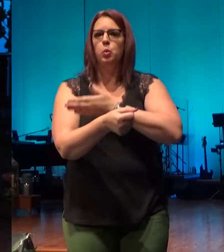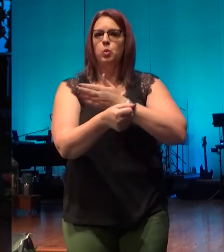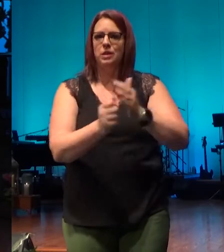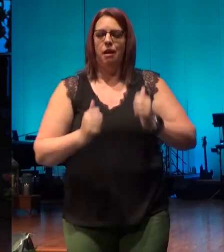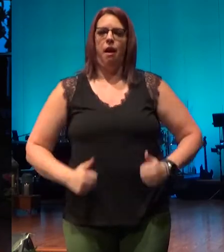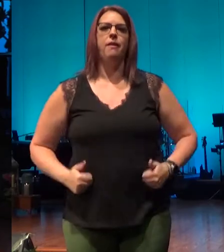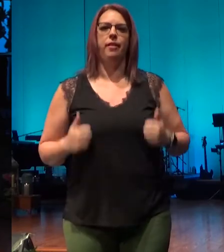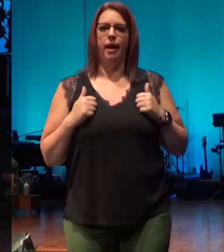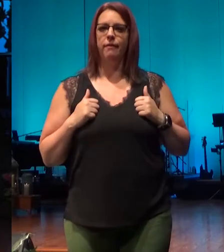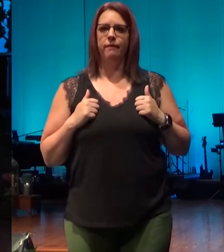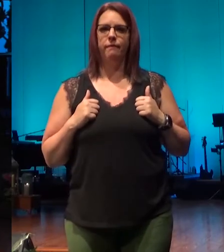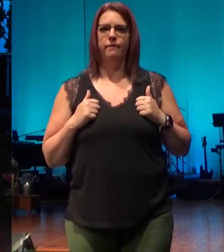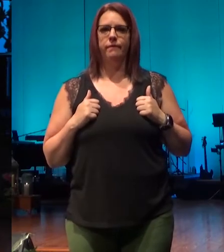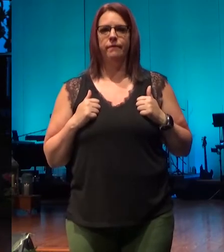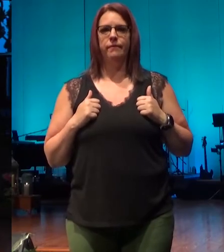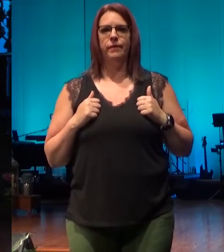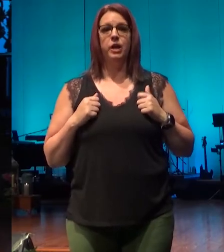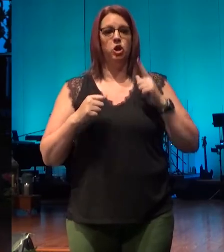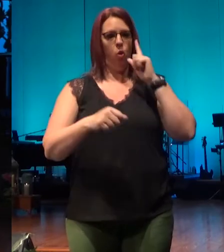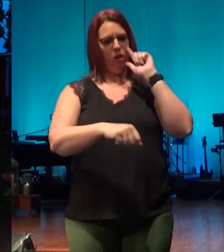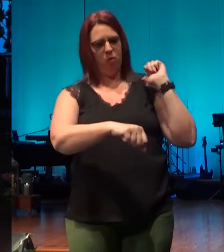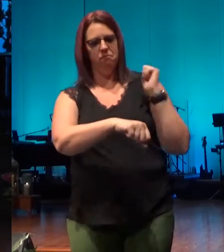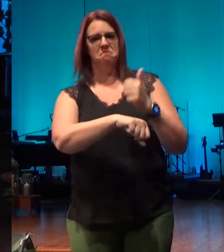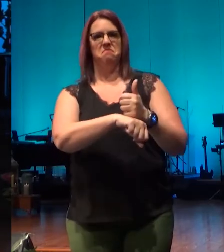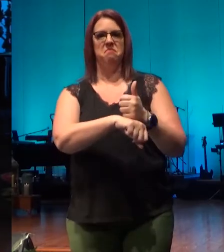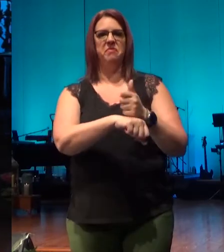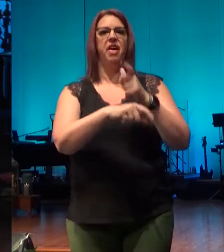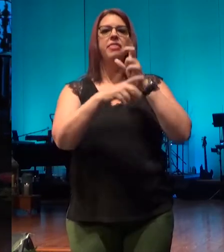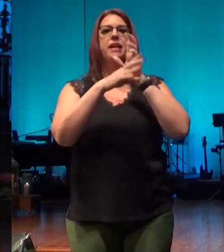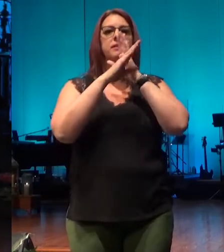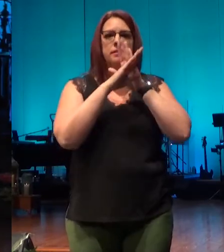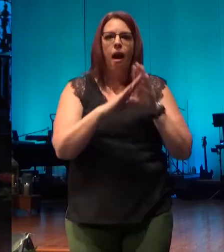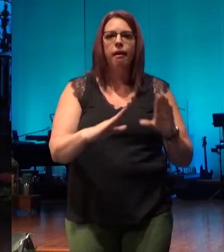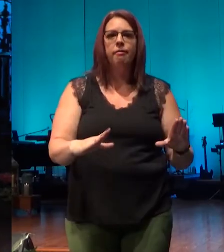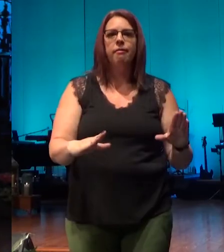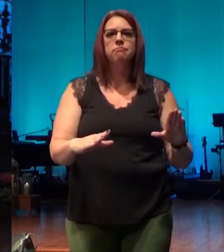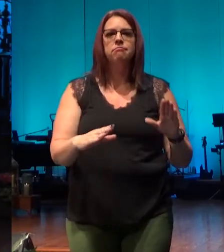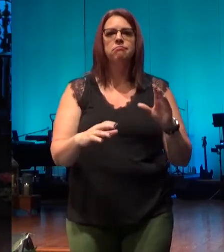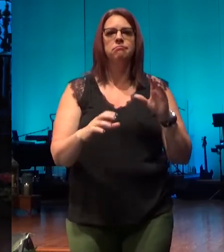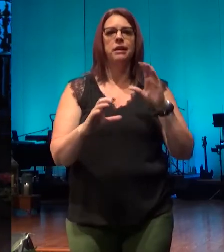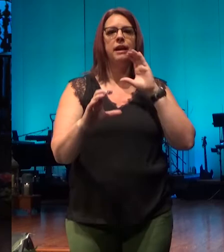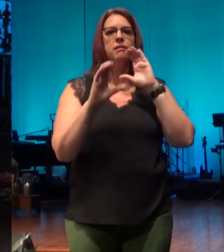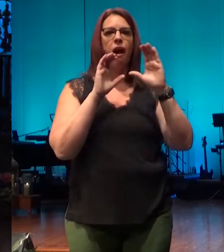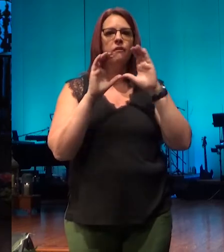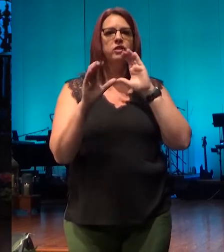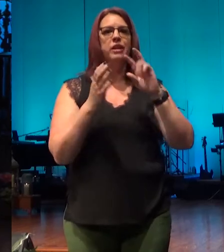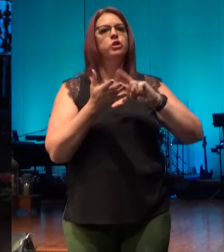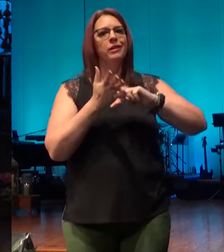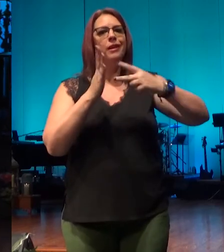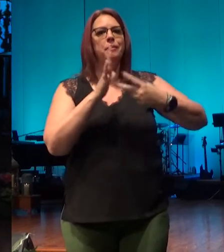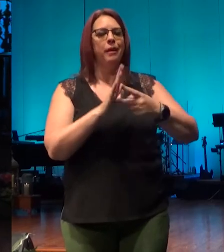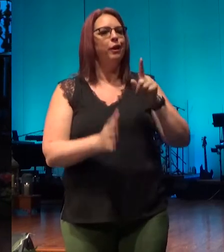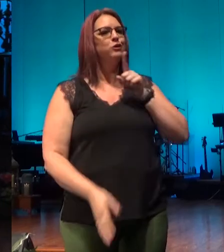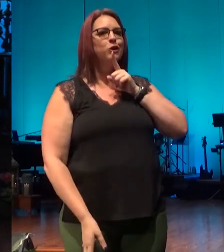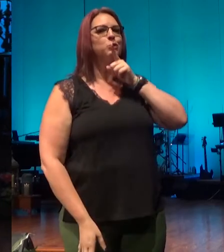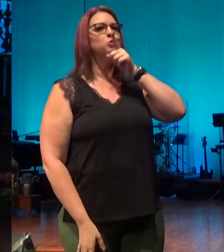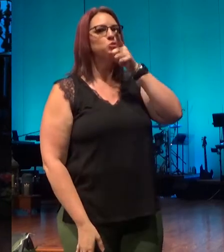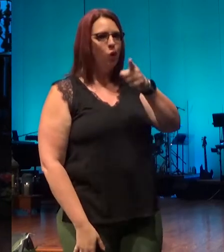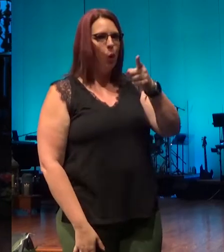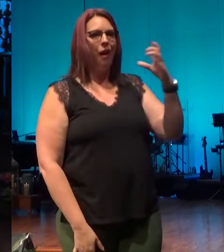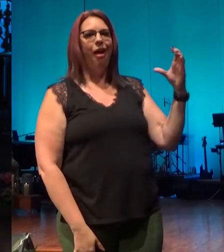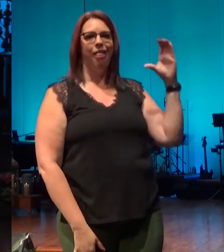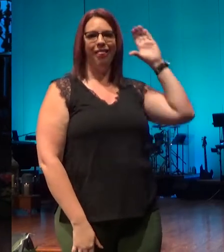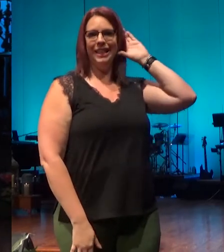to establish that sense of silence within a conversation is true listening to one another. It's